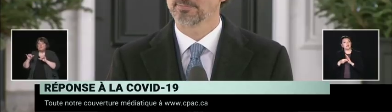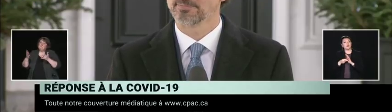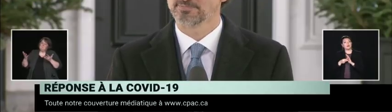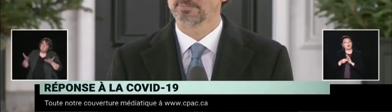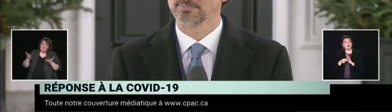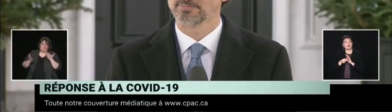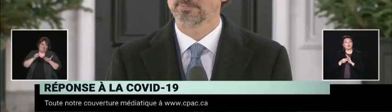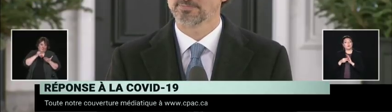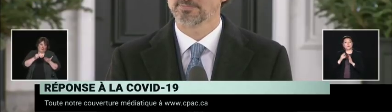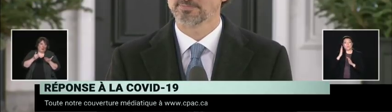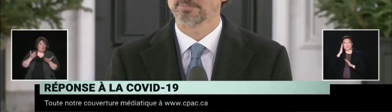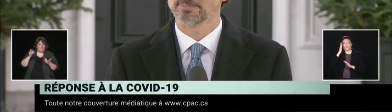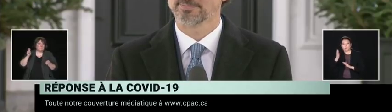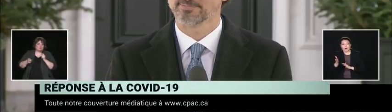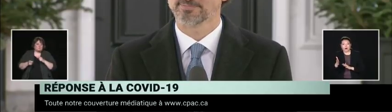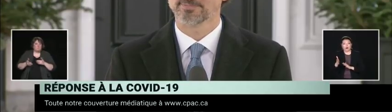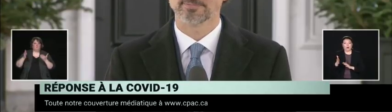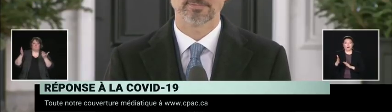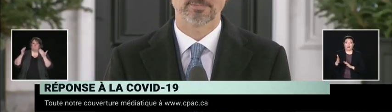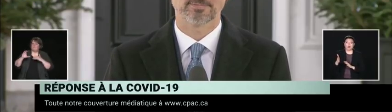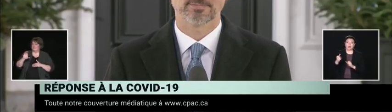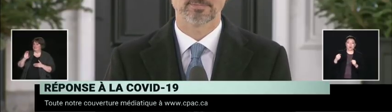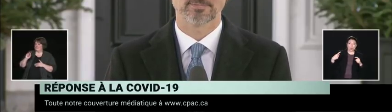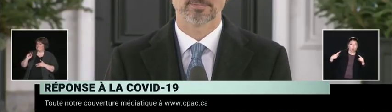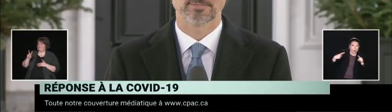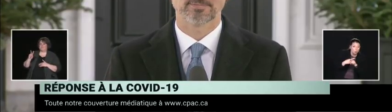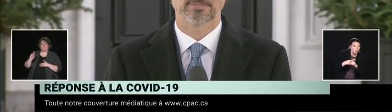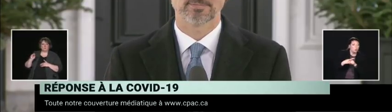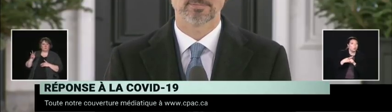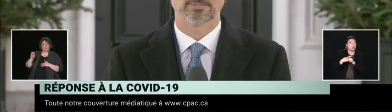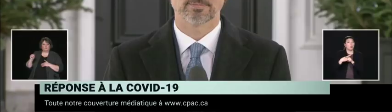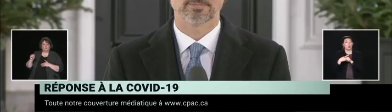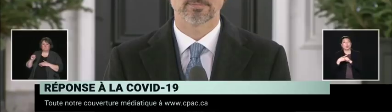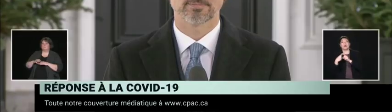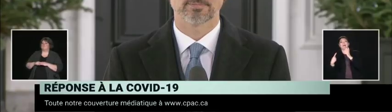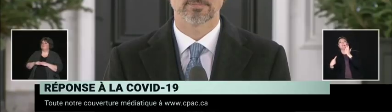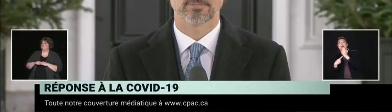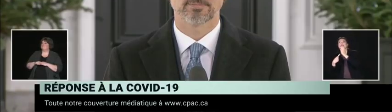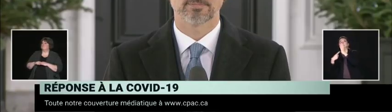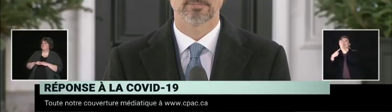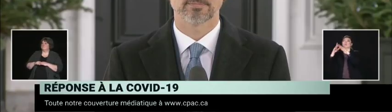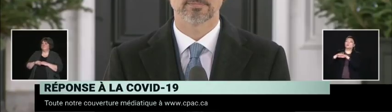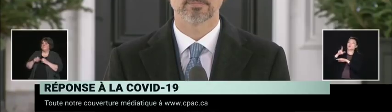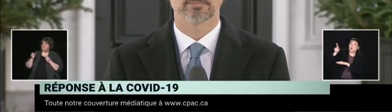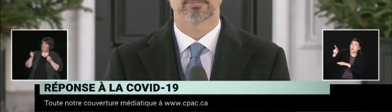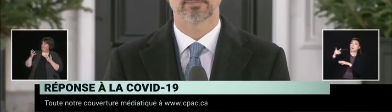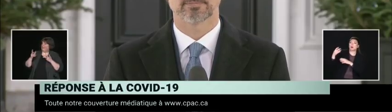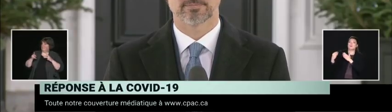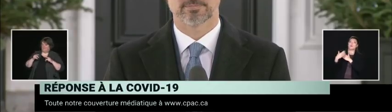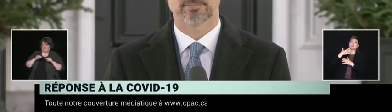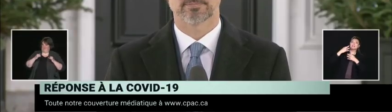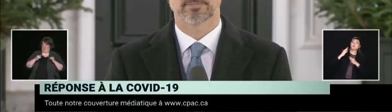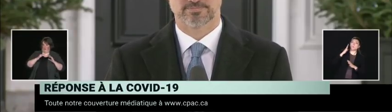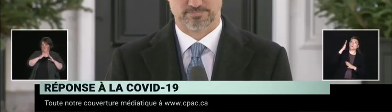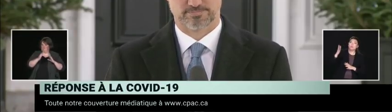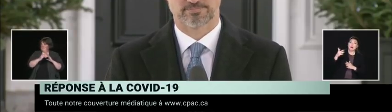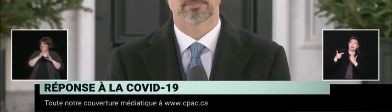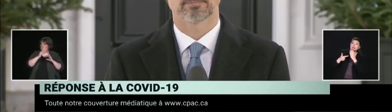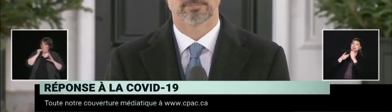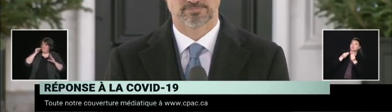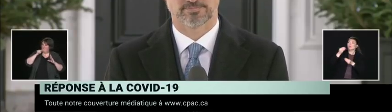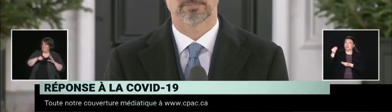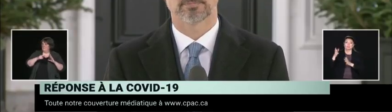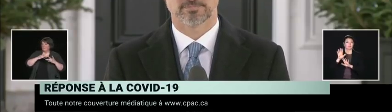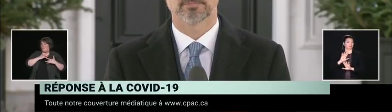Prime Minister. It's Annie Bergeron-Oliver with CTV National News. There are a lot of people who are sitting at home right now who are dealing with depression,